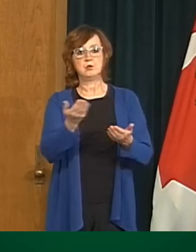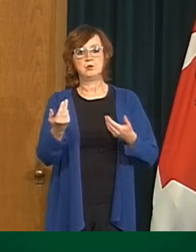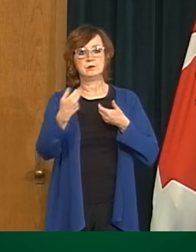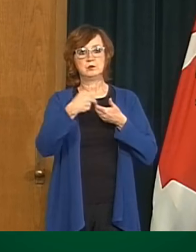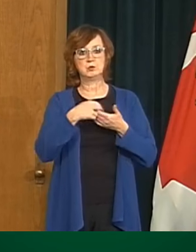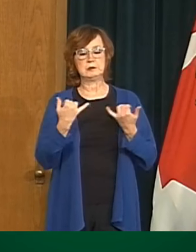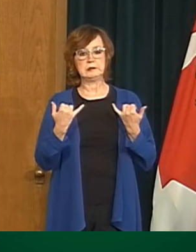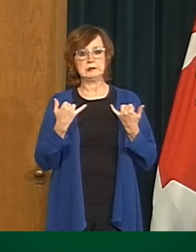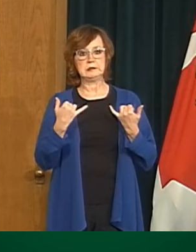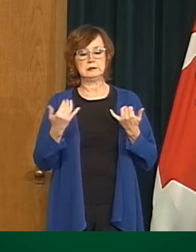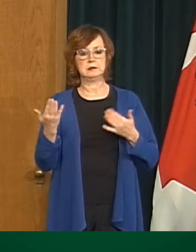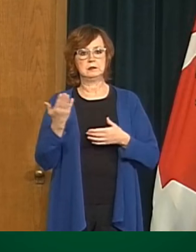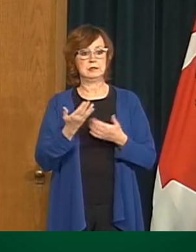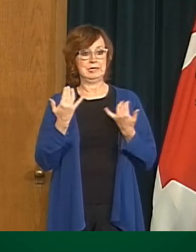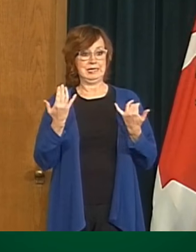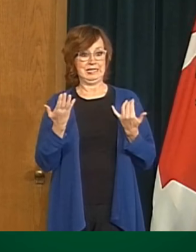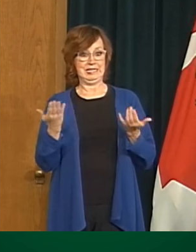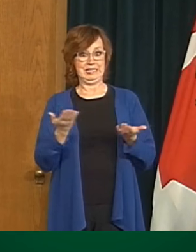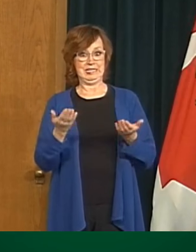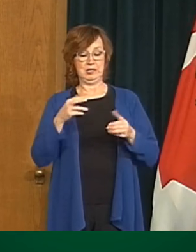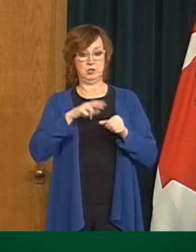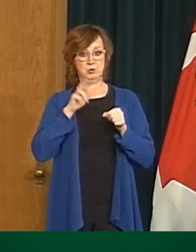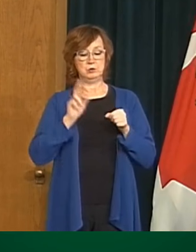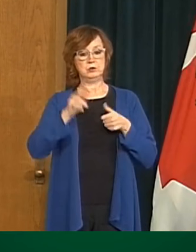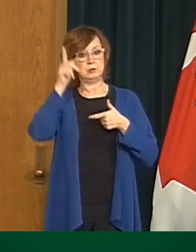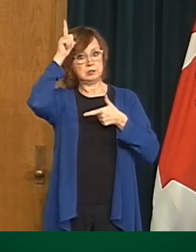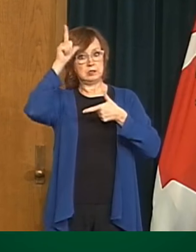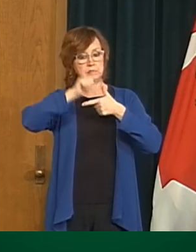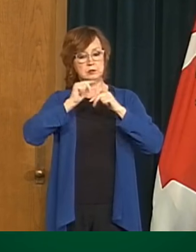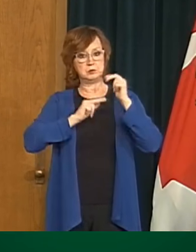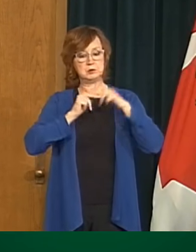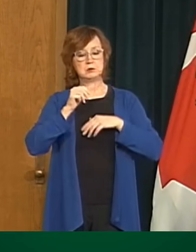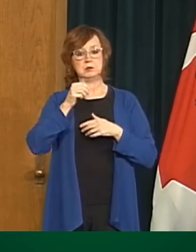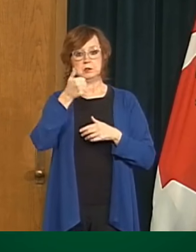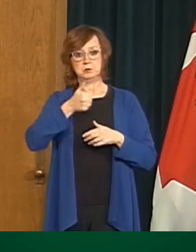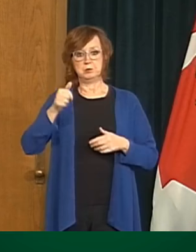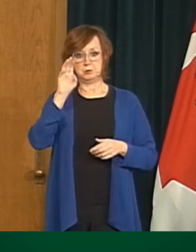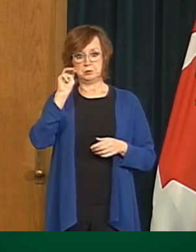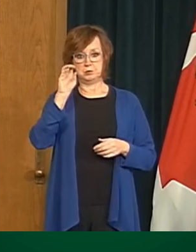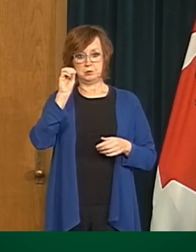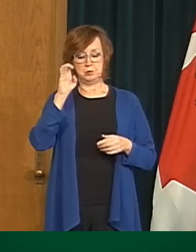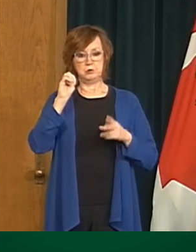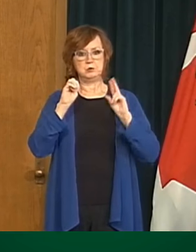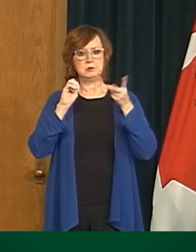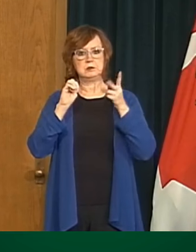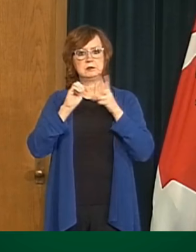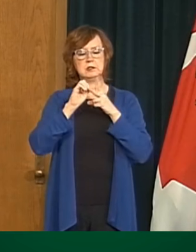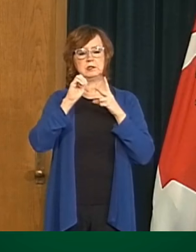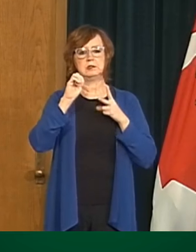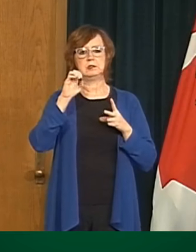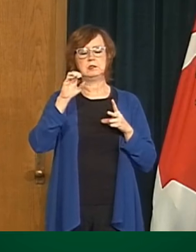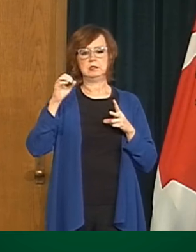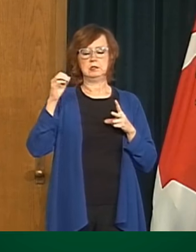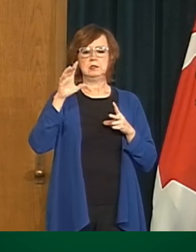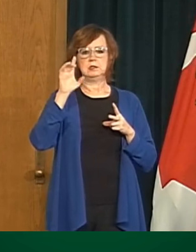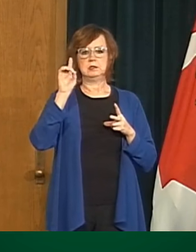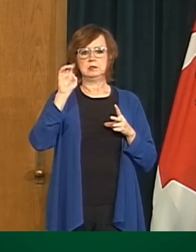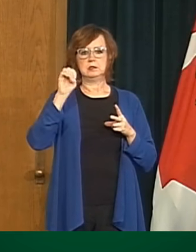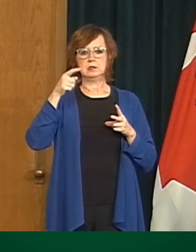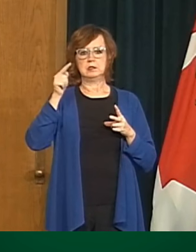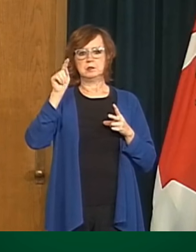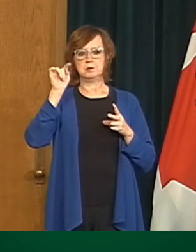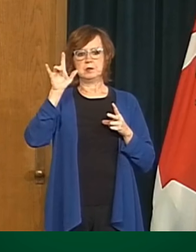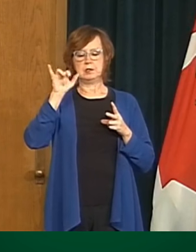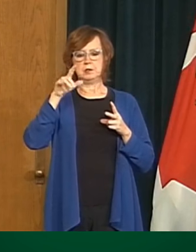everybody. In the Legislative Building in Regina, we have Premier Scott Moe and Deputy Premier Gord Wyant to announce the Building